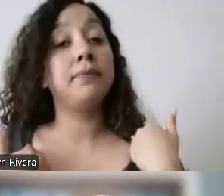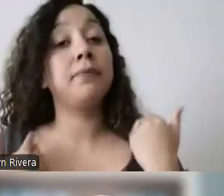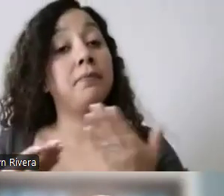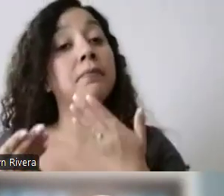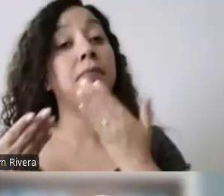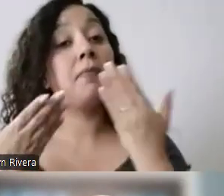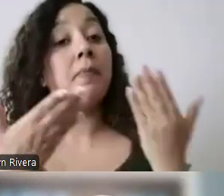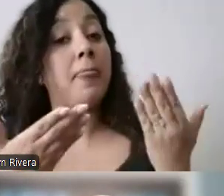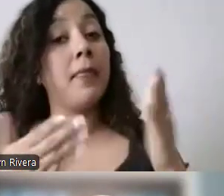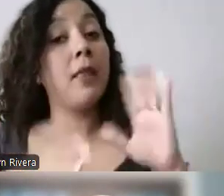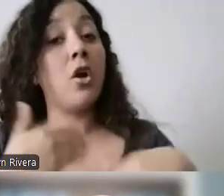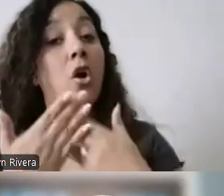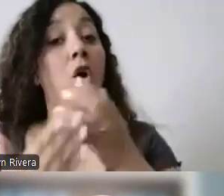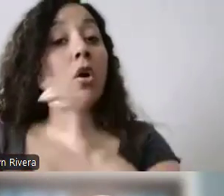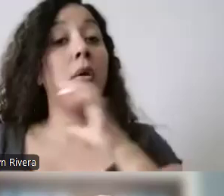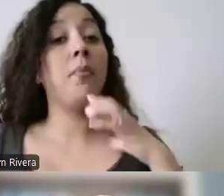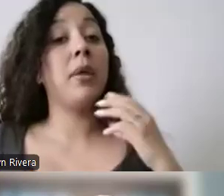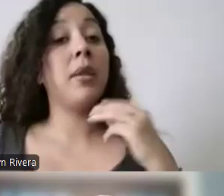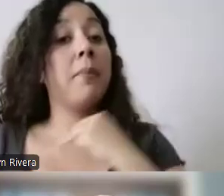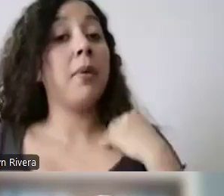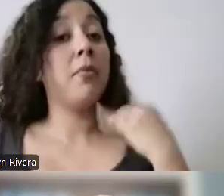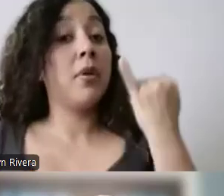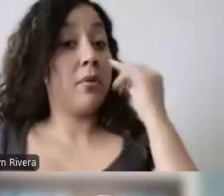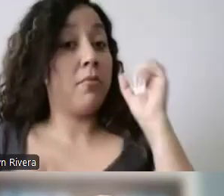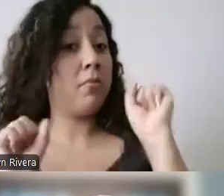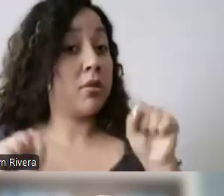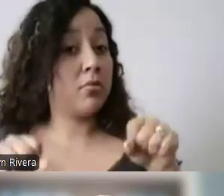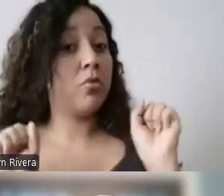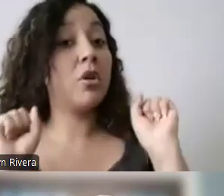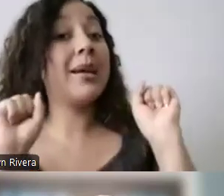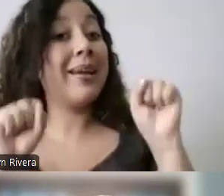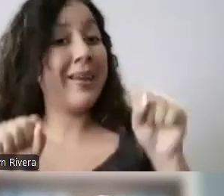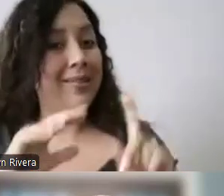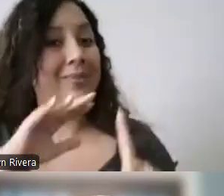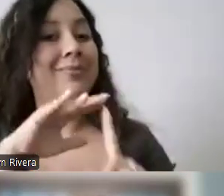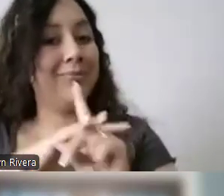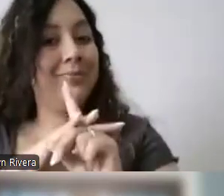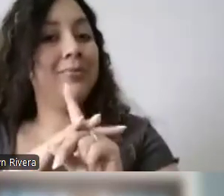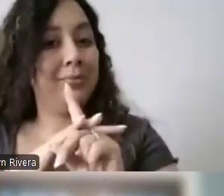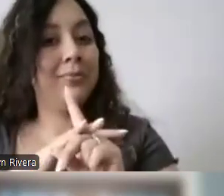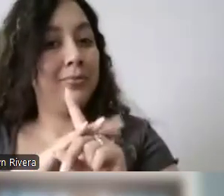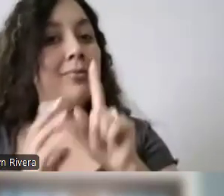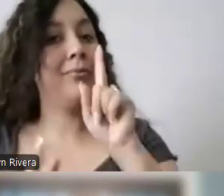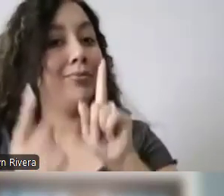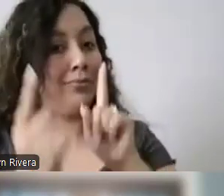recommended that all committee members, if possible, can attend the meeting in